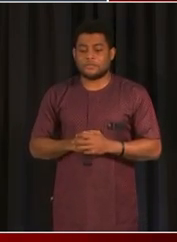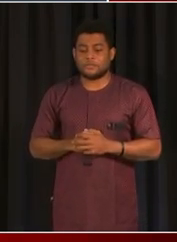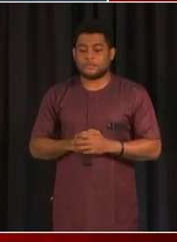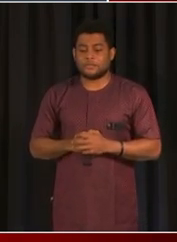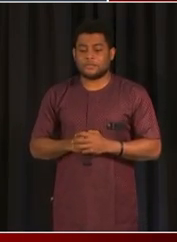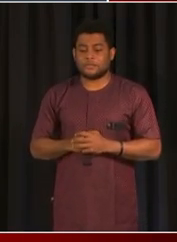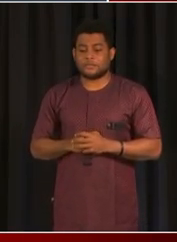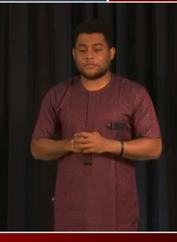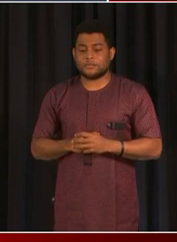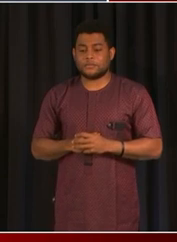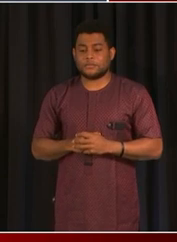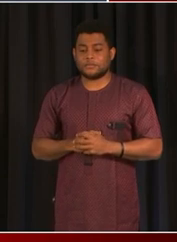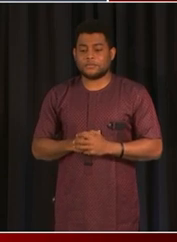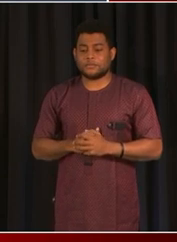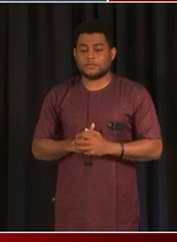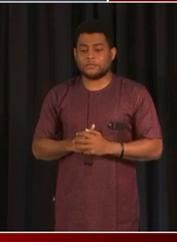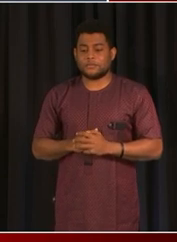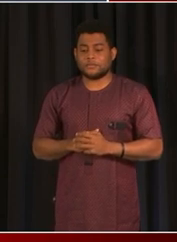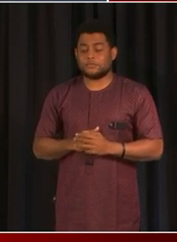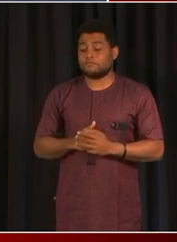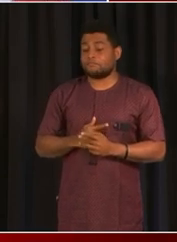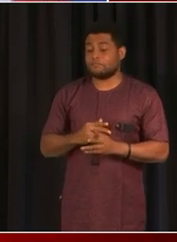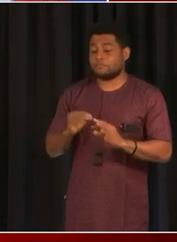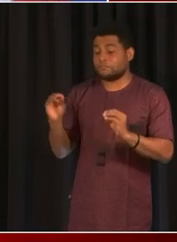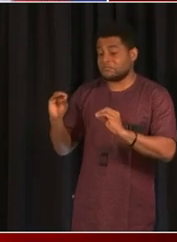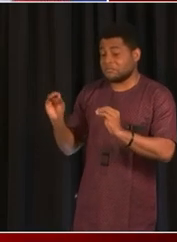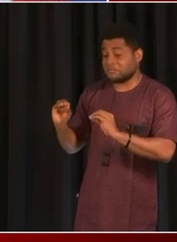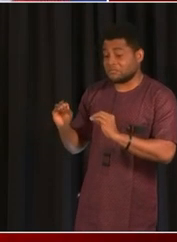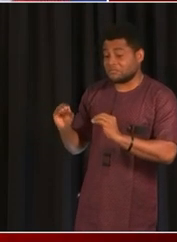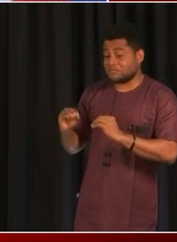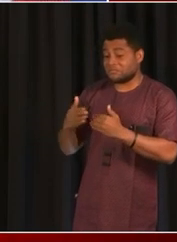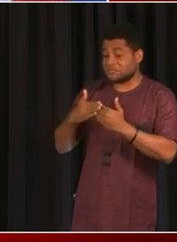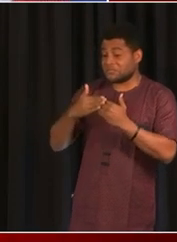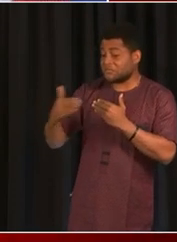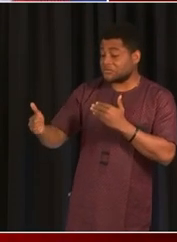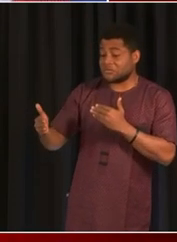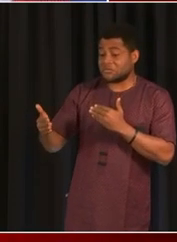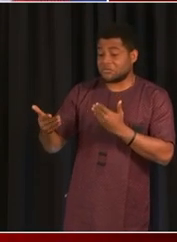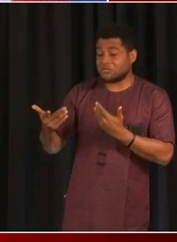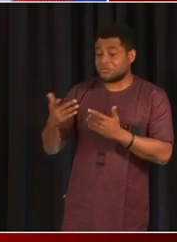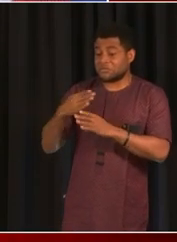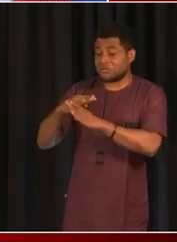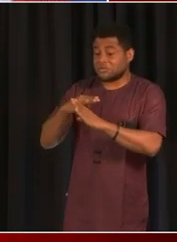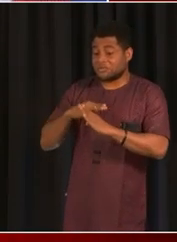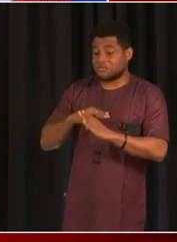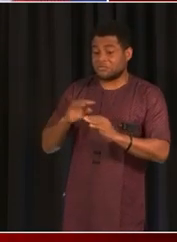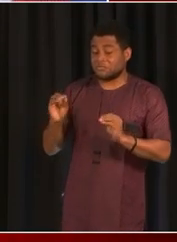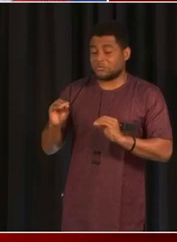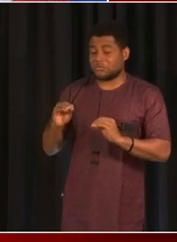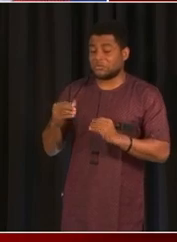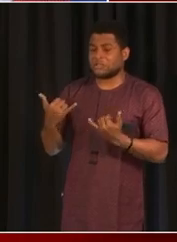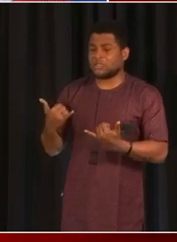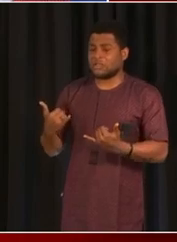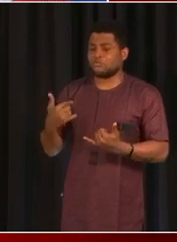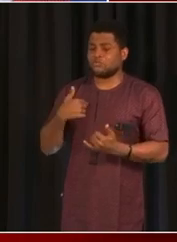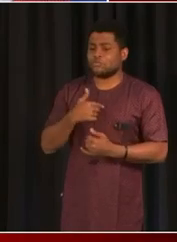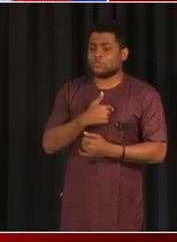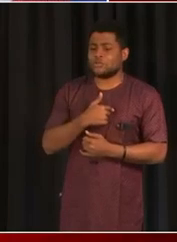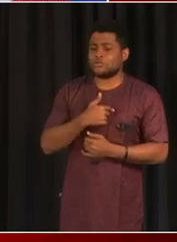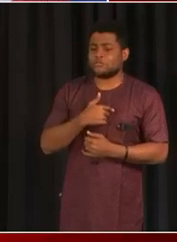have any thought about further indoor restrictions at this time. We are committed to our